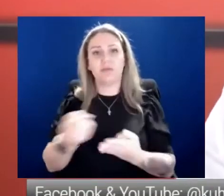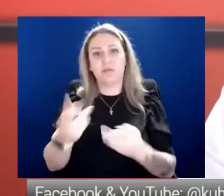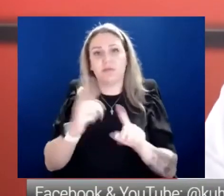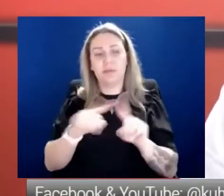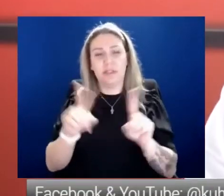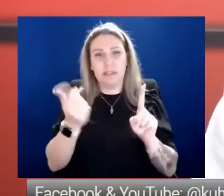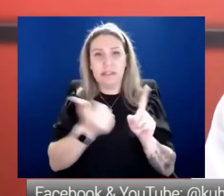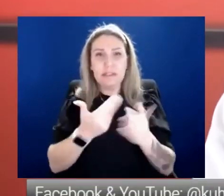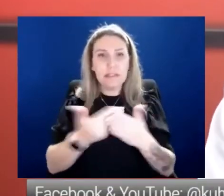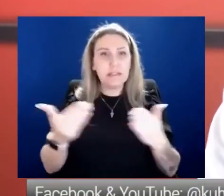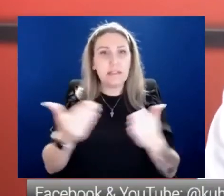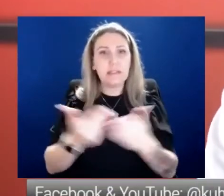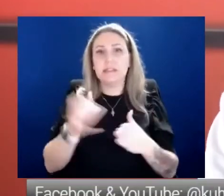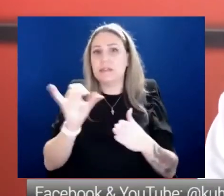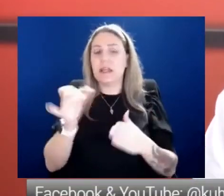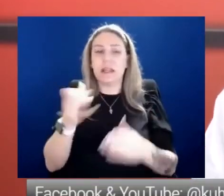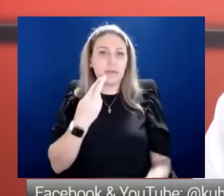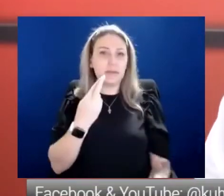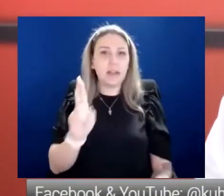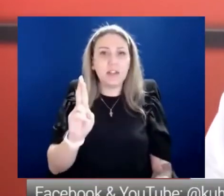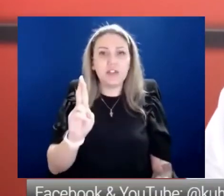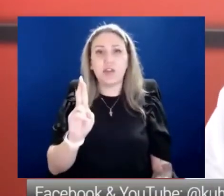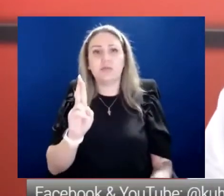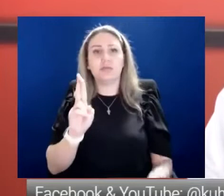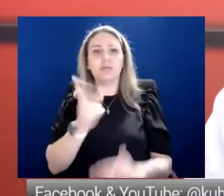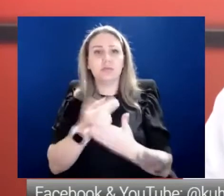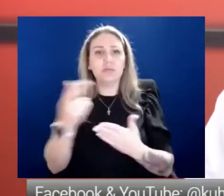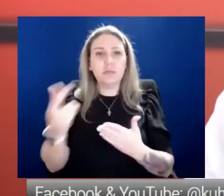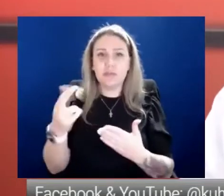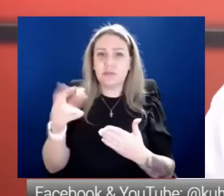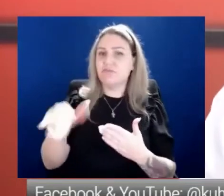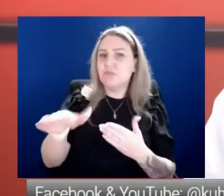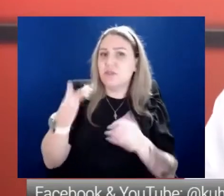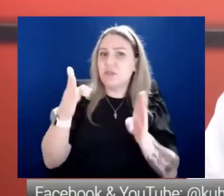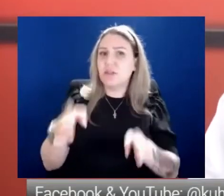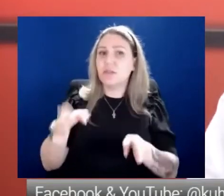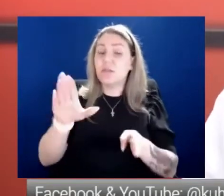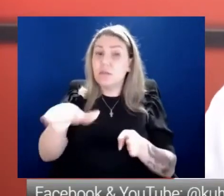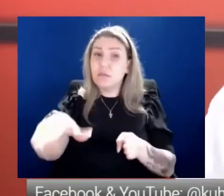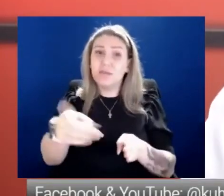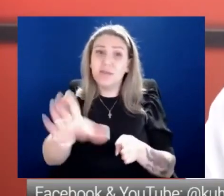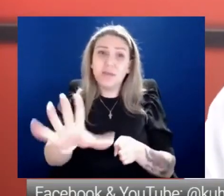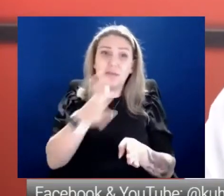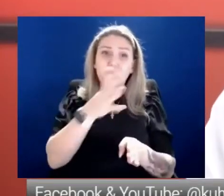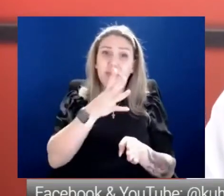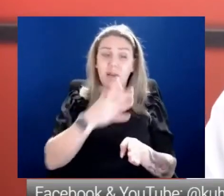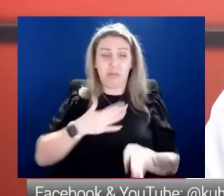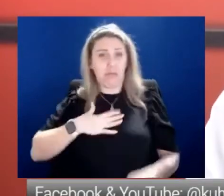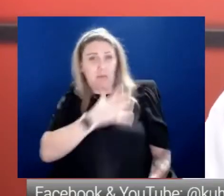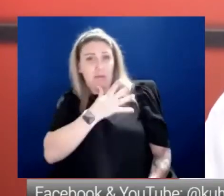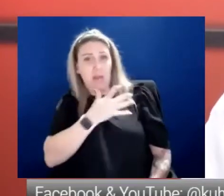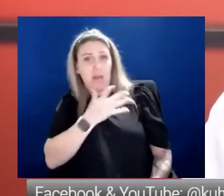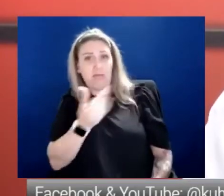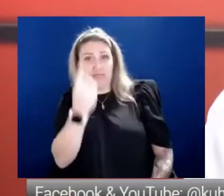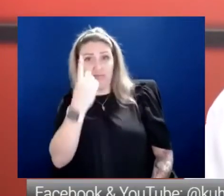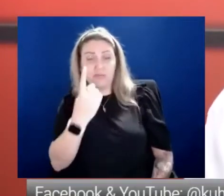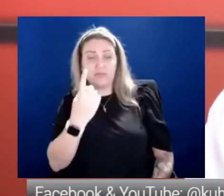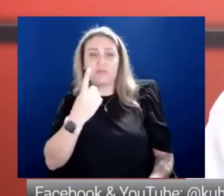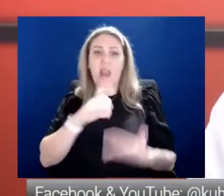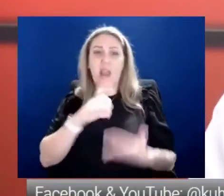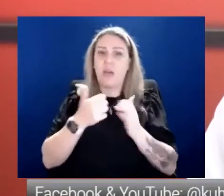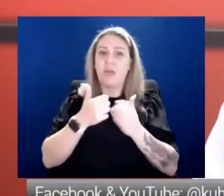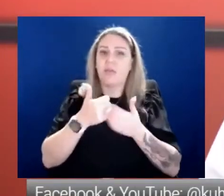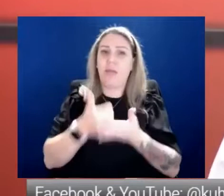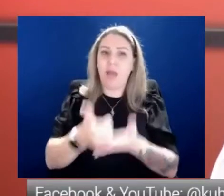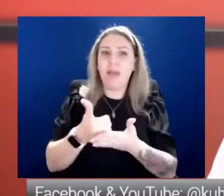like even that HR resource individual saying, you're a mom, I'm a mom, I get it. let's find a way to help you. Let's find a way to make this work